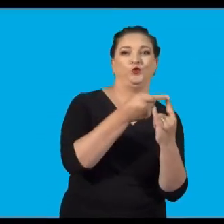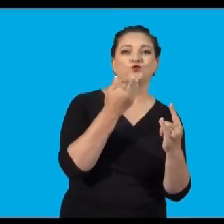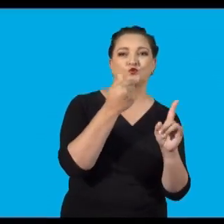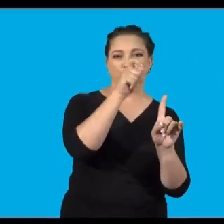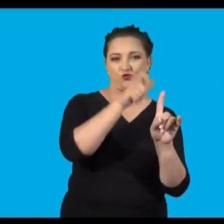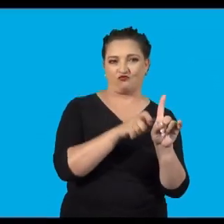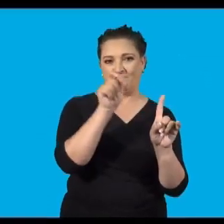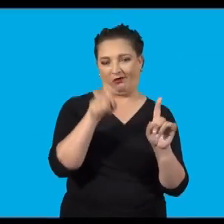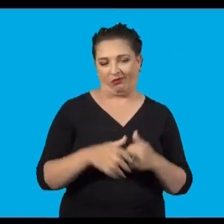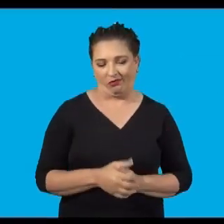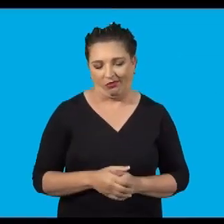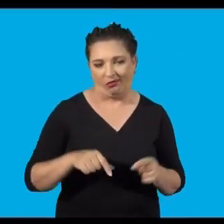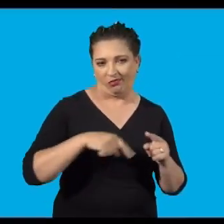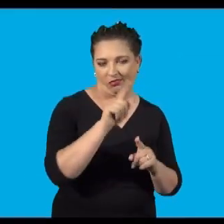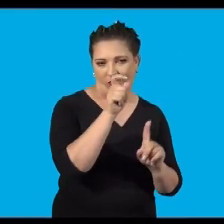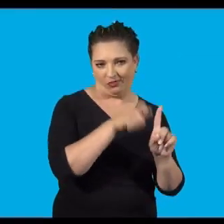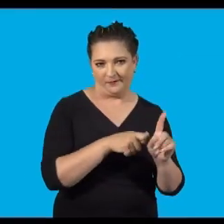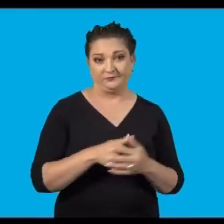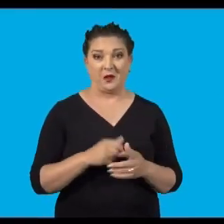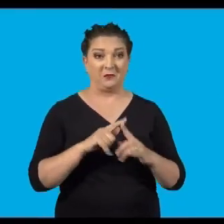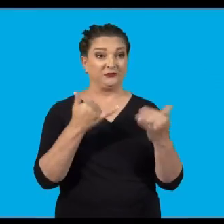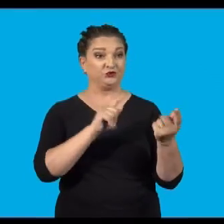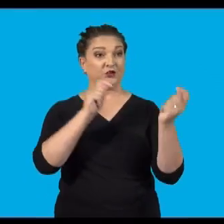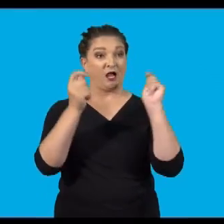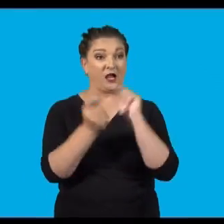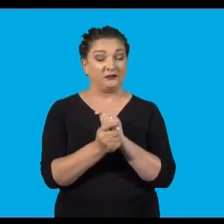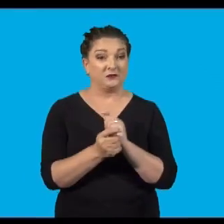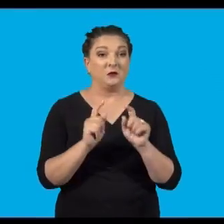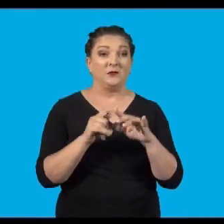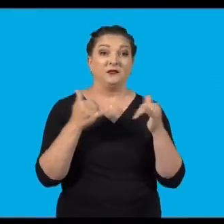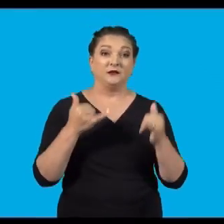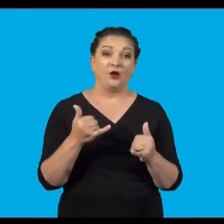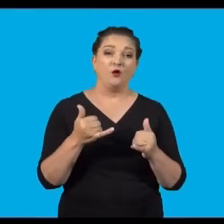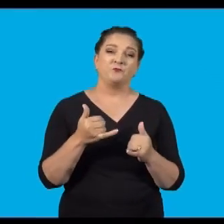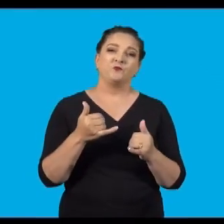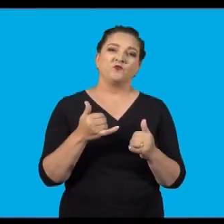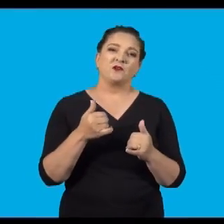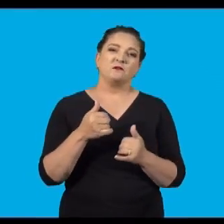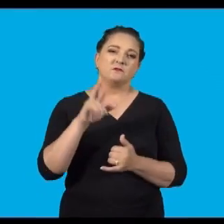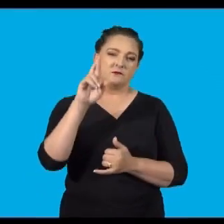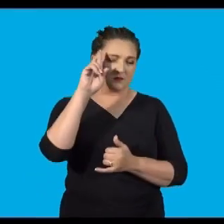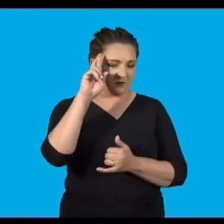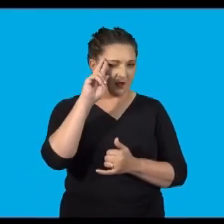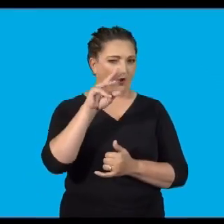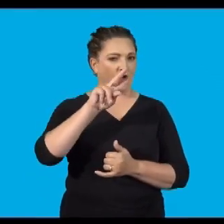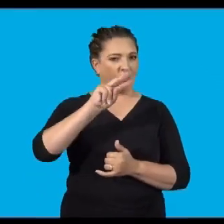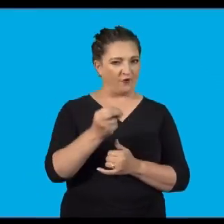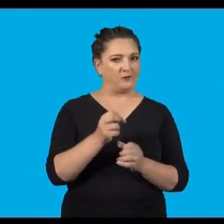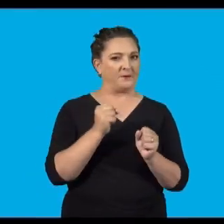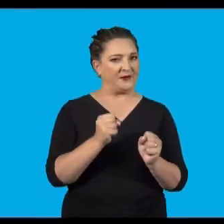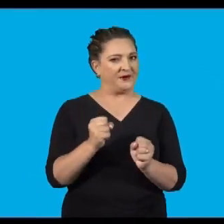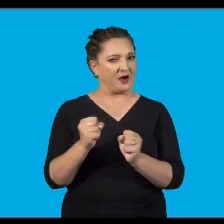scored by the striker, all right? So when we're changing to the passive voice, I want to remind you to keep your